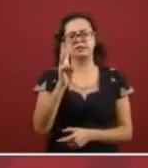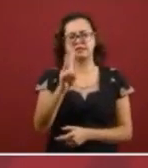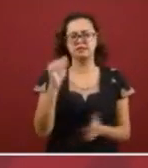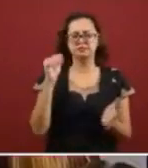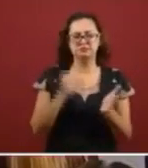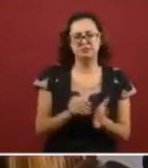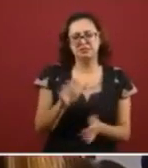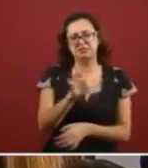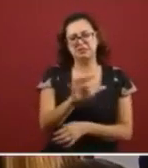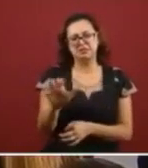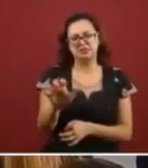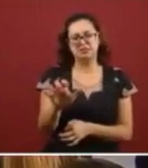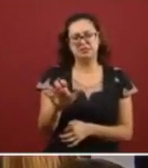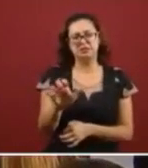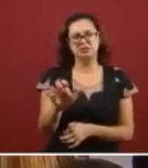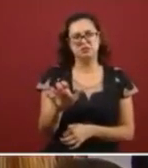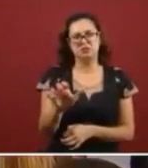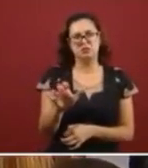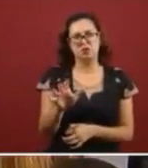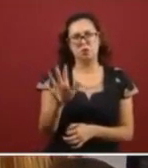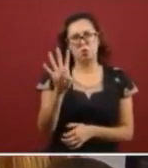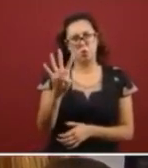We're talking about